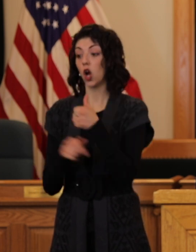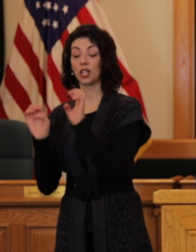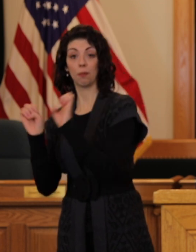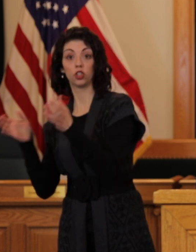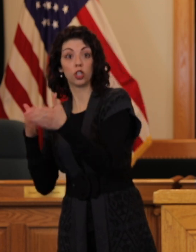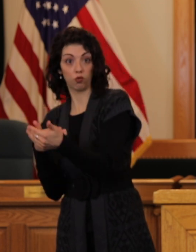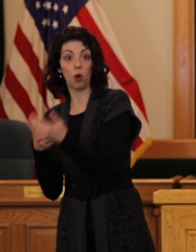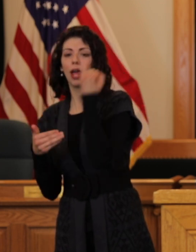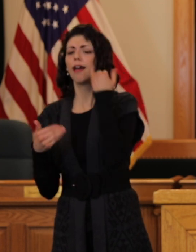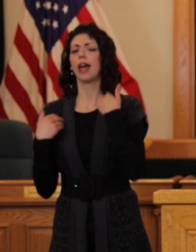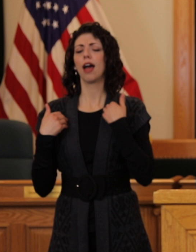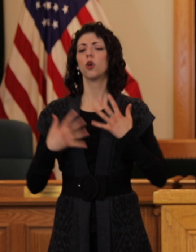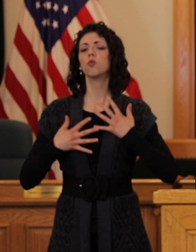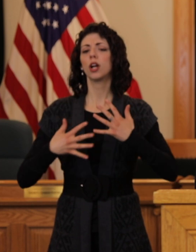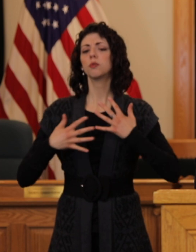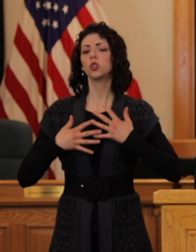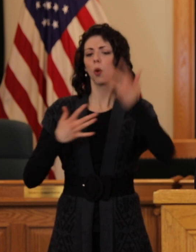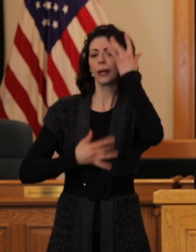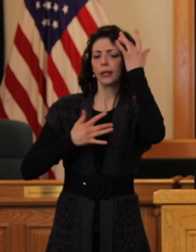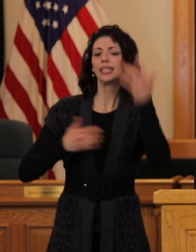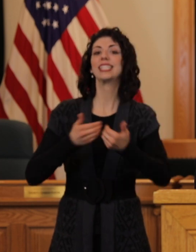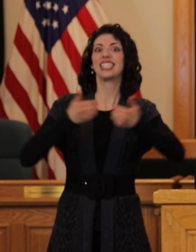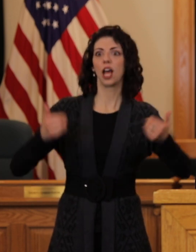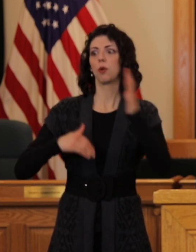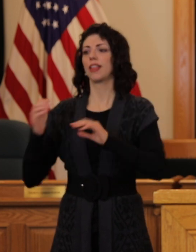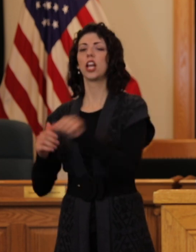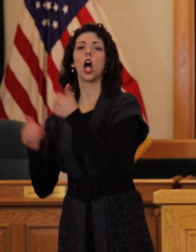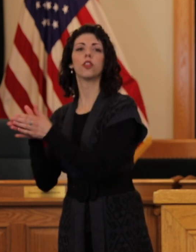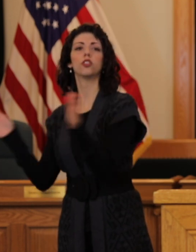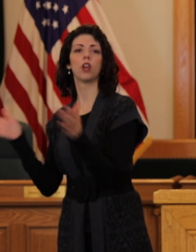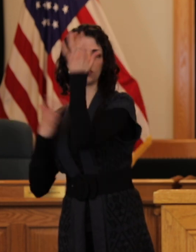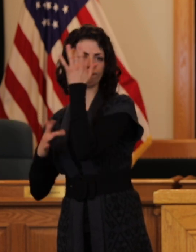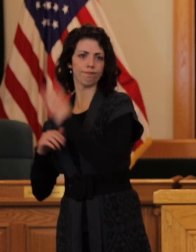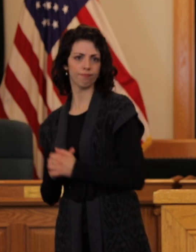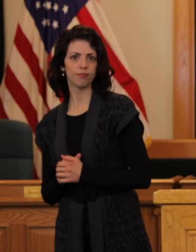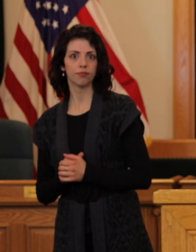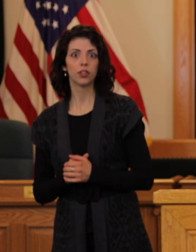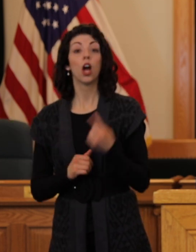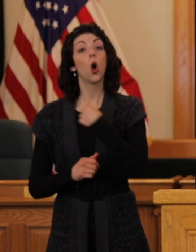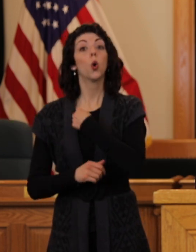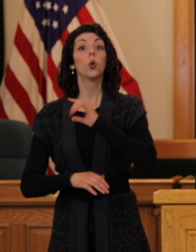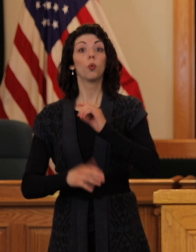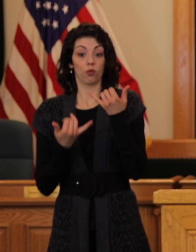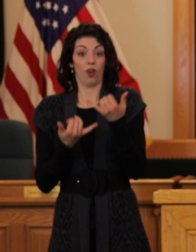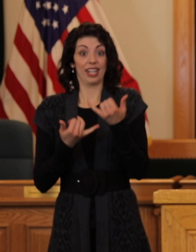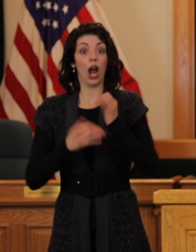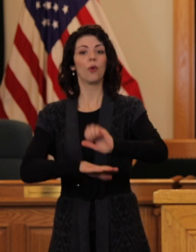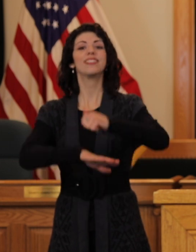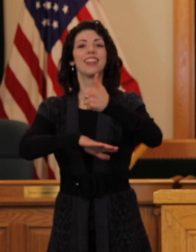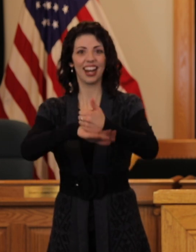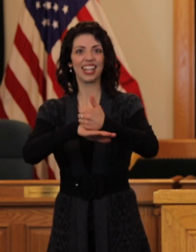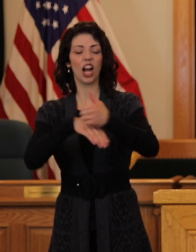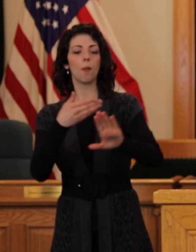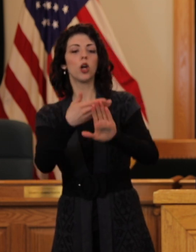separate respiratory illness from other illnesses. We also are in the process of trying to set up an outdoor triage center with the capability